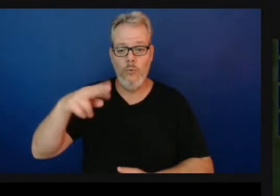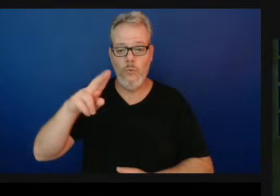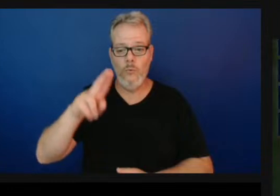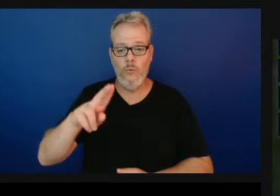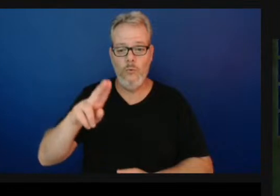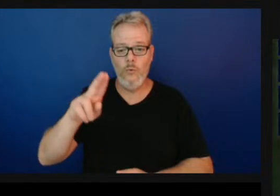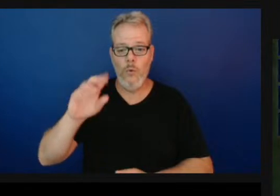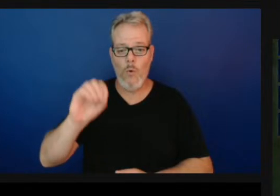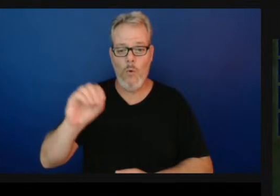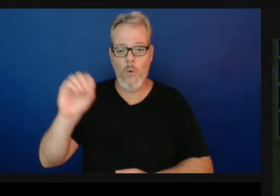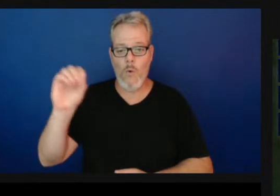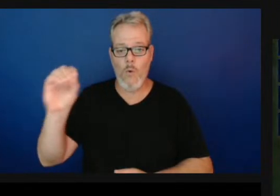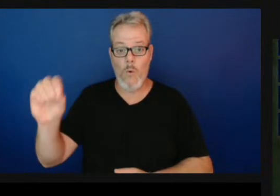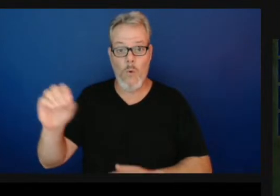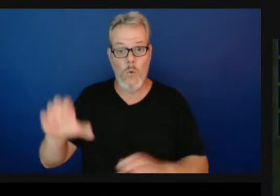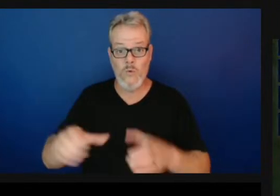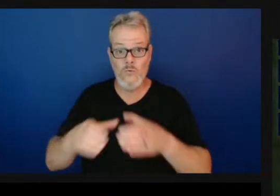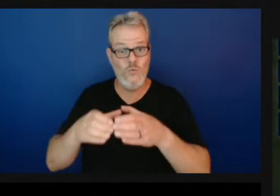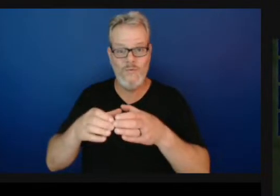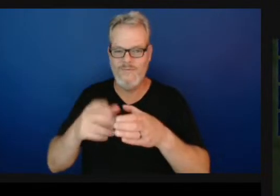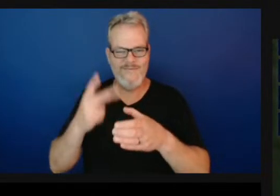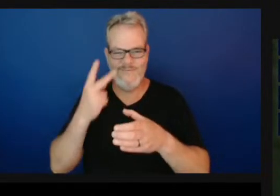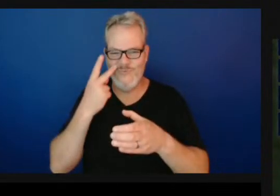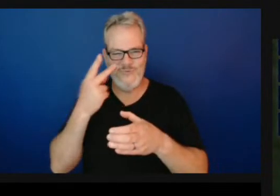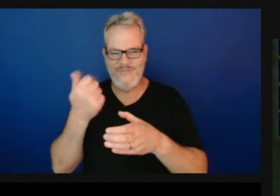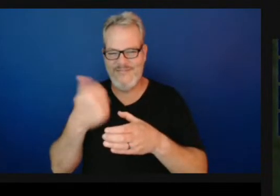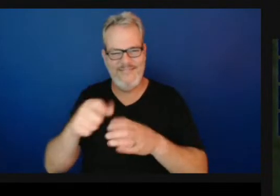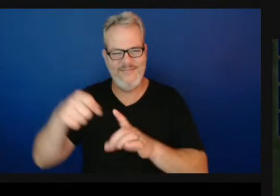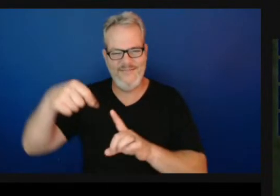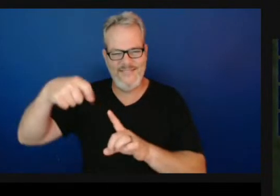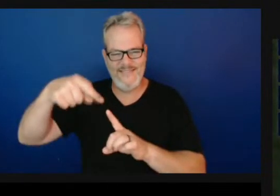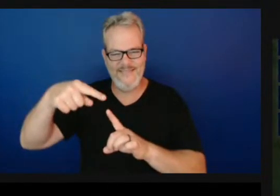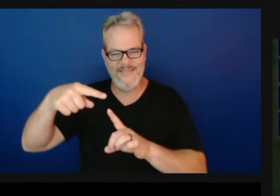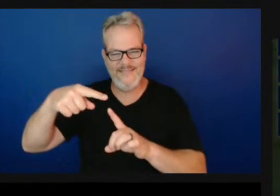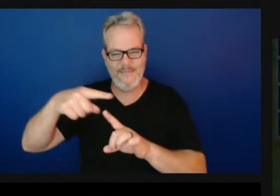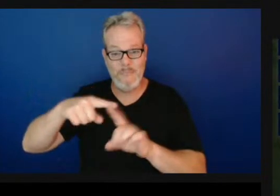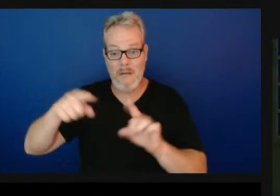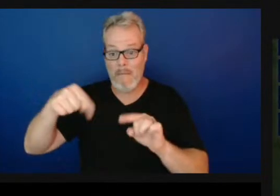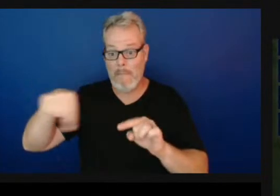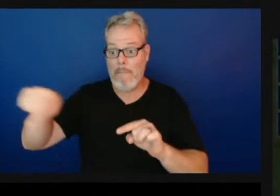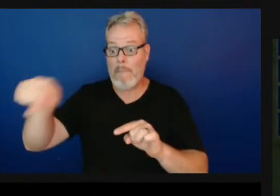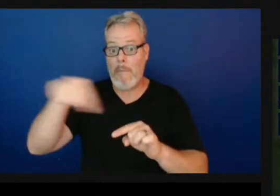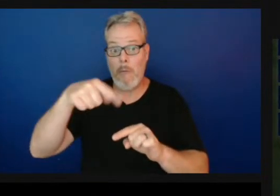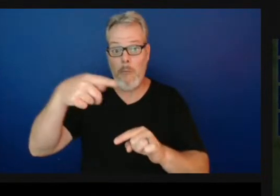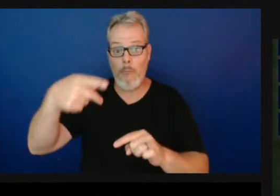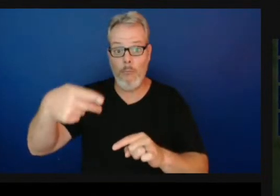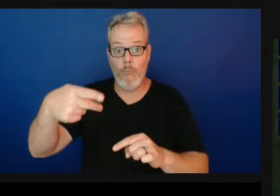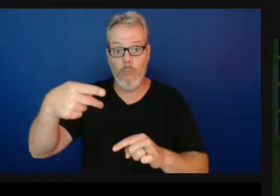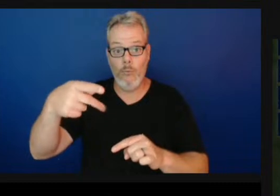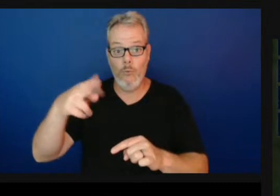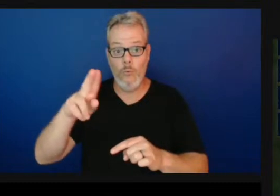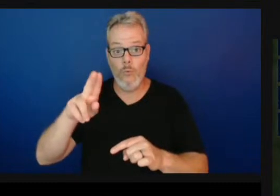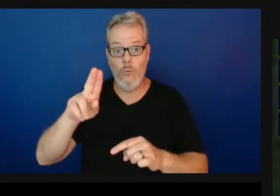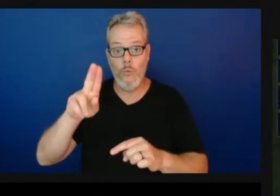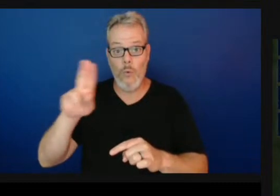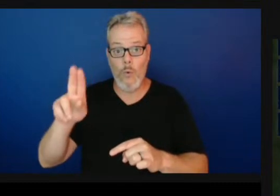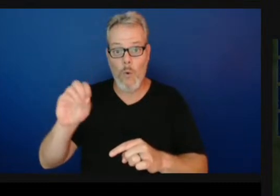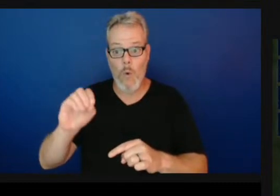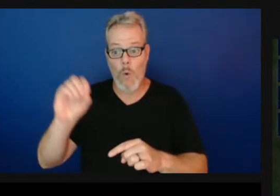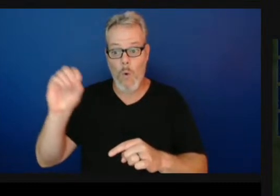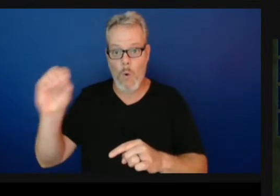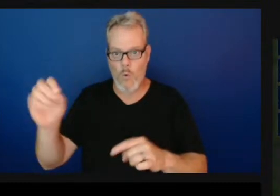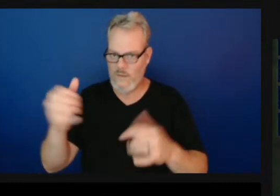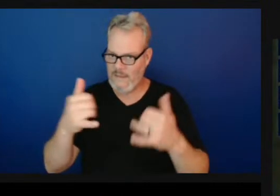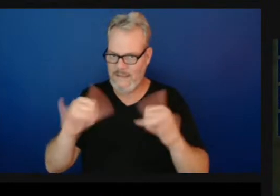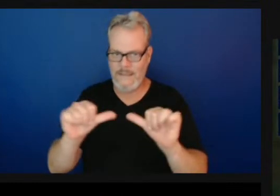Pu'o'o itself, we do not see those signals. Maybe a little bit of adjustments, but Pu'o'o is still moving downwards at its regular pace. It